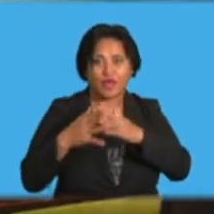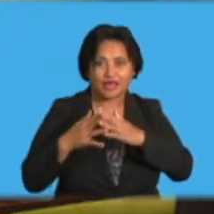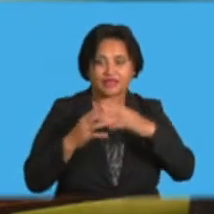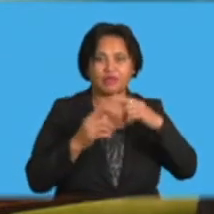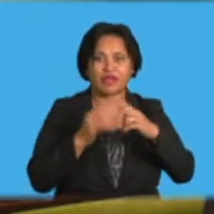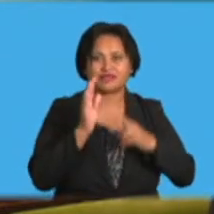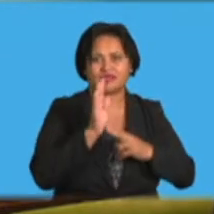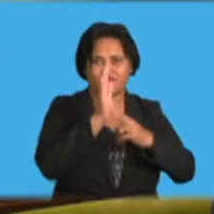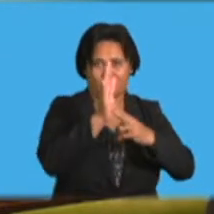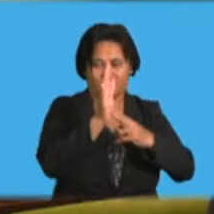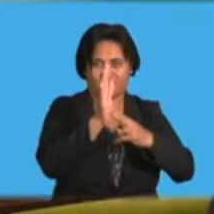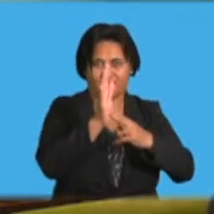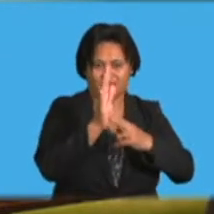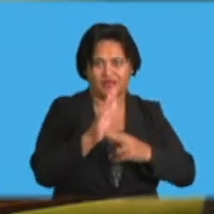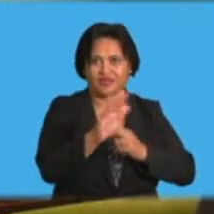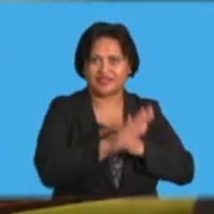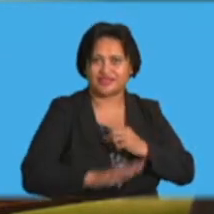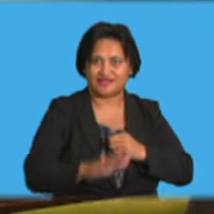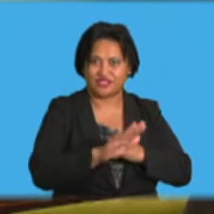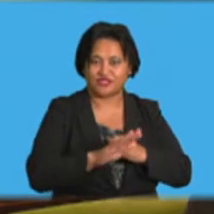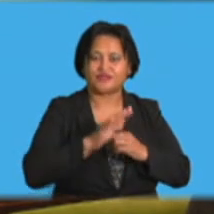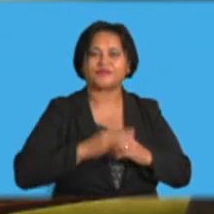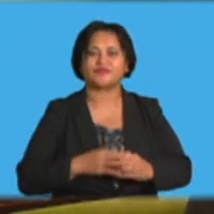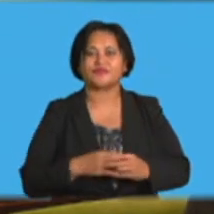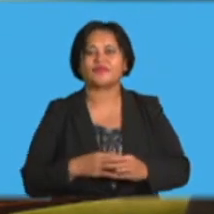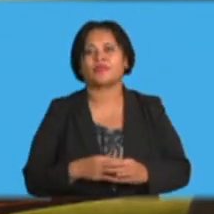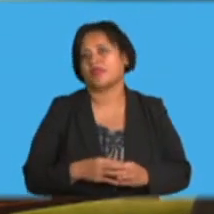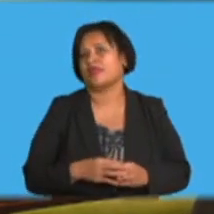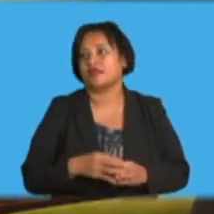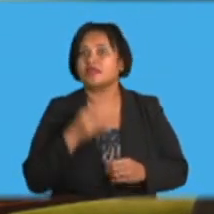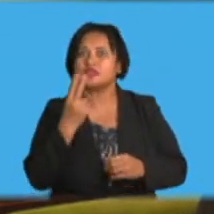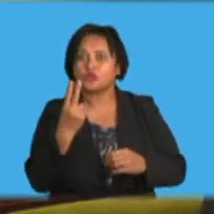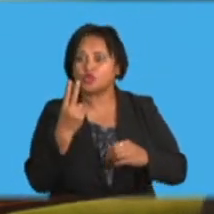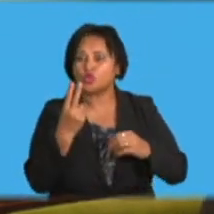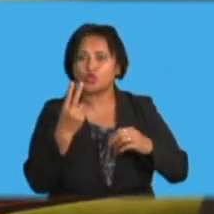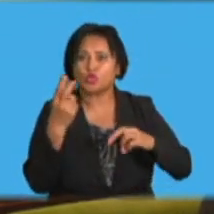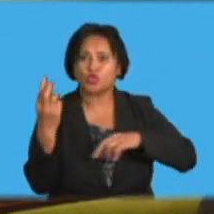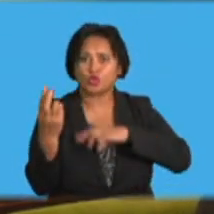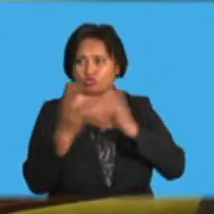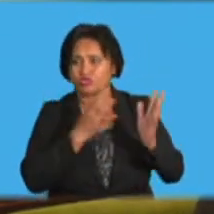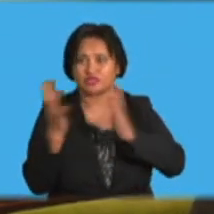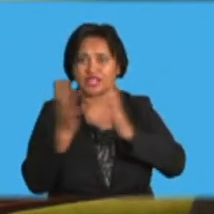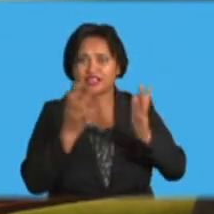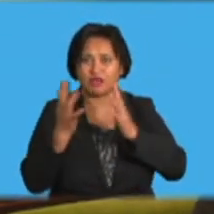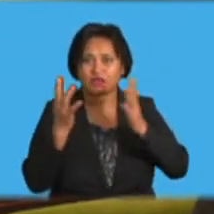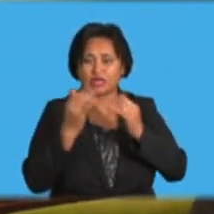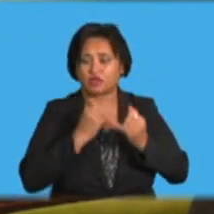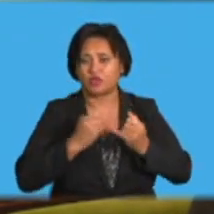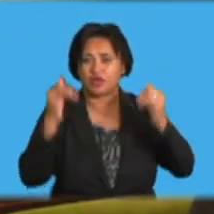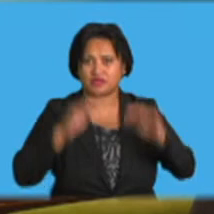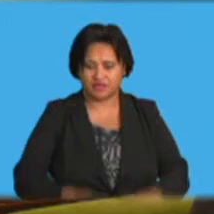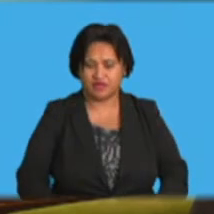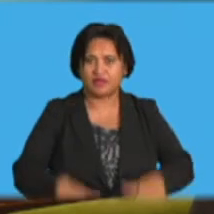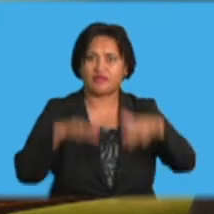damage caused by winds. Madam Speaker, the two back-to-back cyclones and the severe flooding around the country